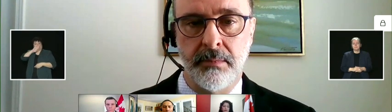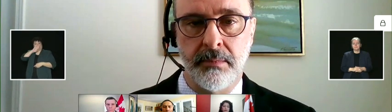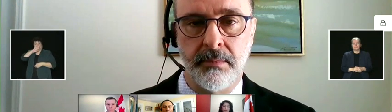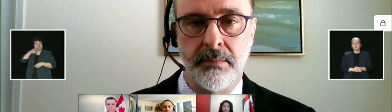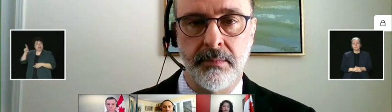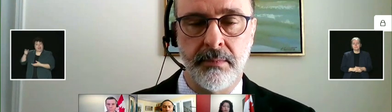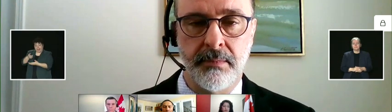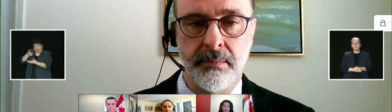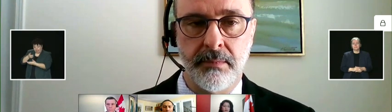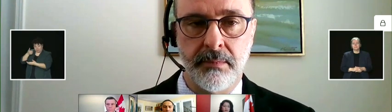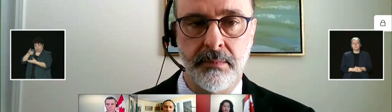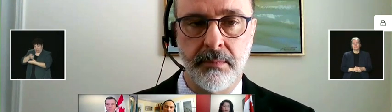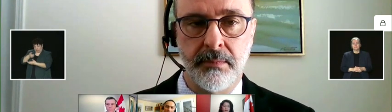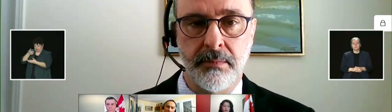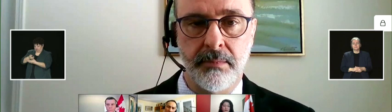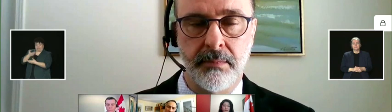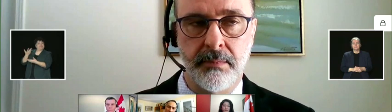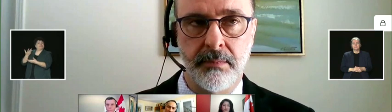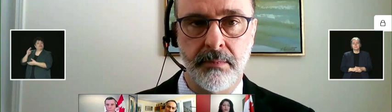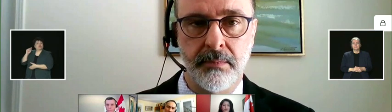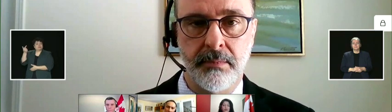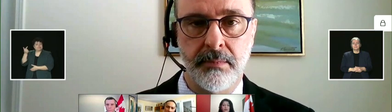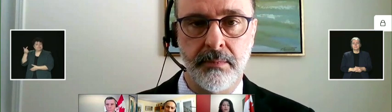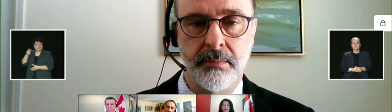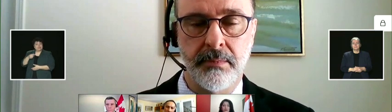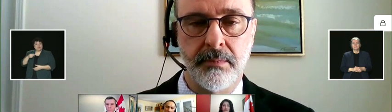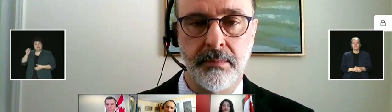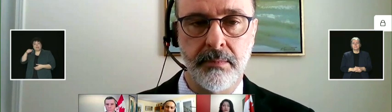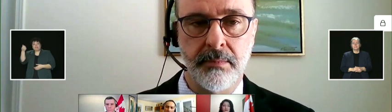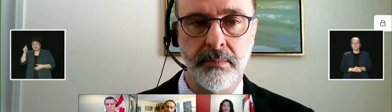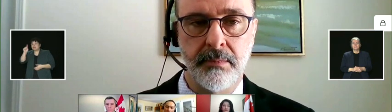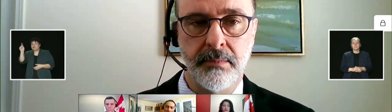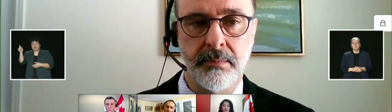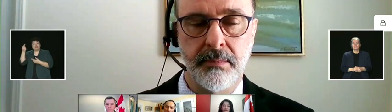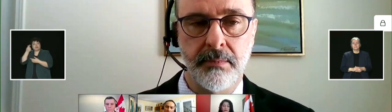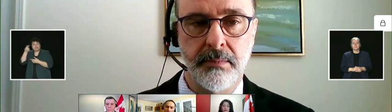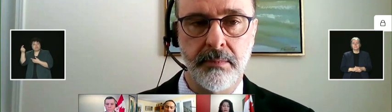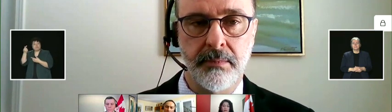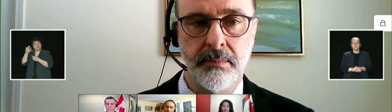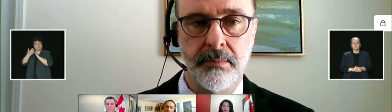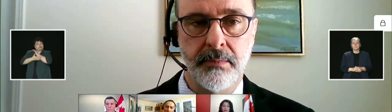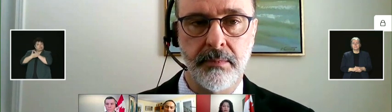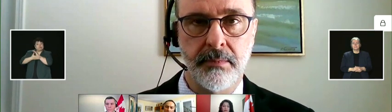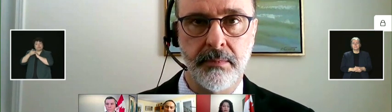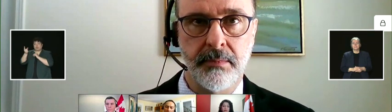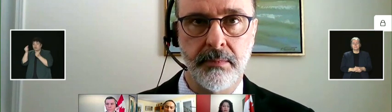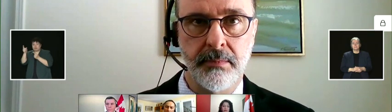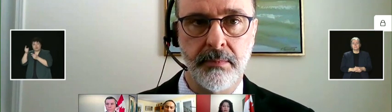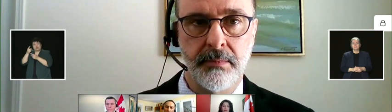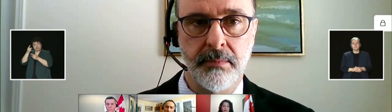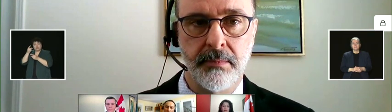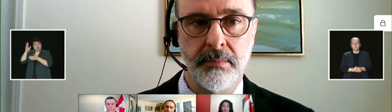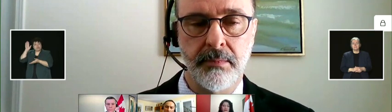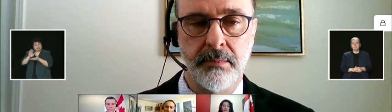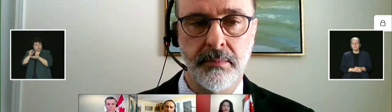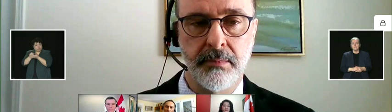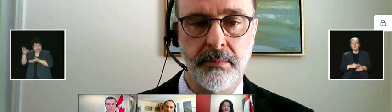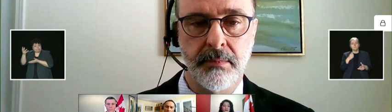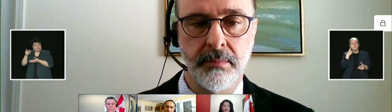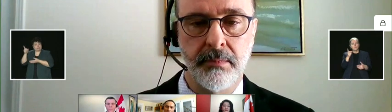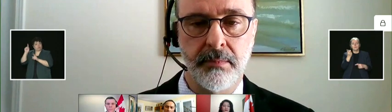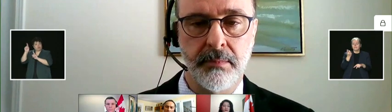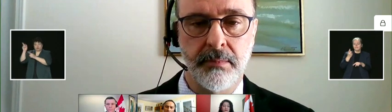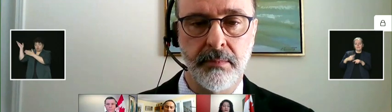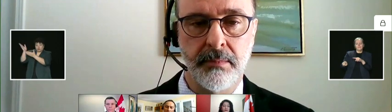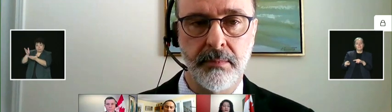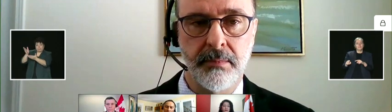those barcodes. Other governments are using those barcodes as a way to reduce waste, to improve efficiencies, and to attract